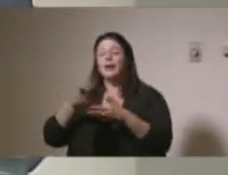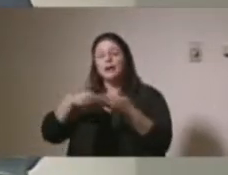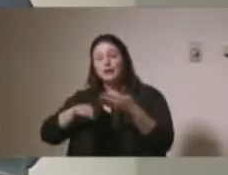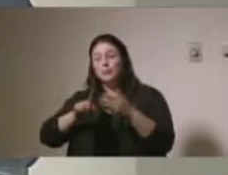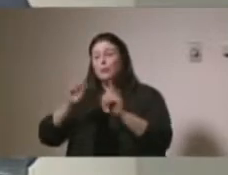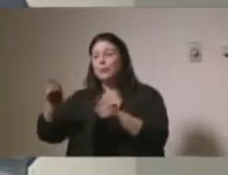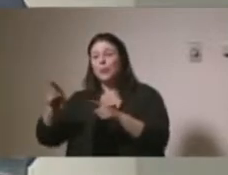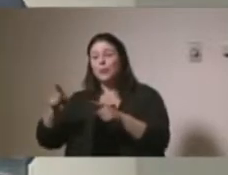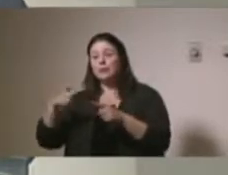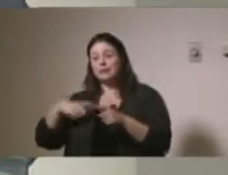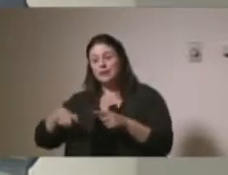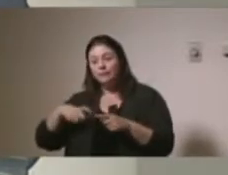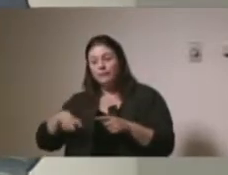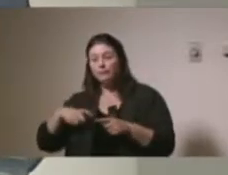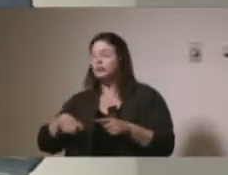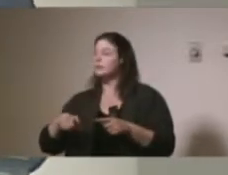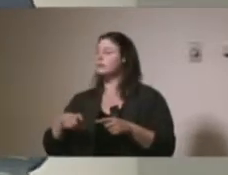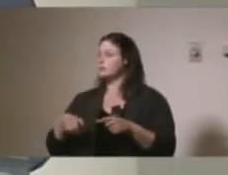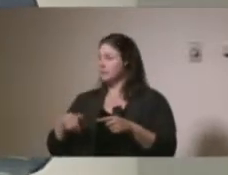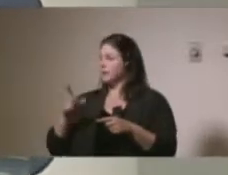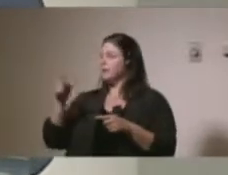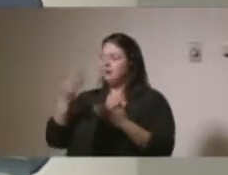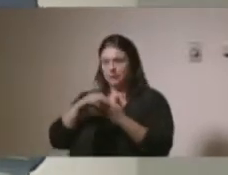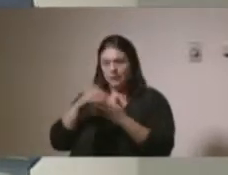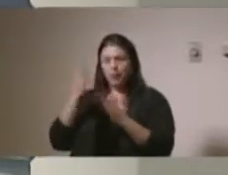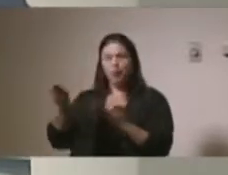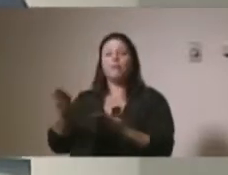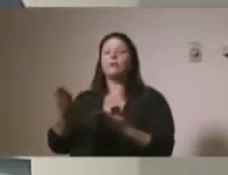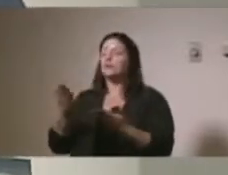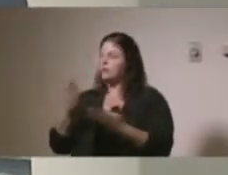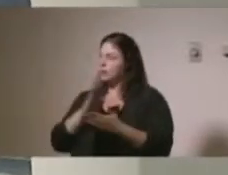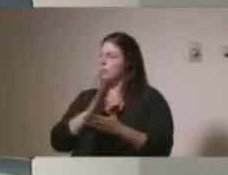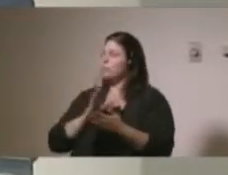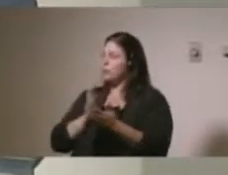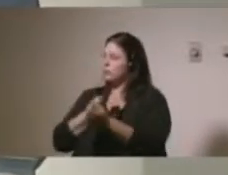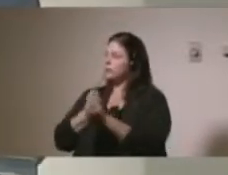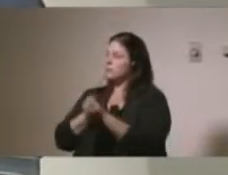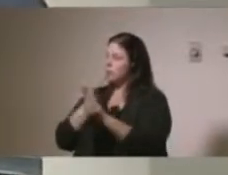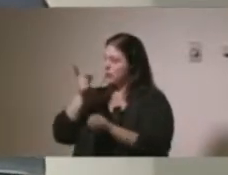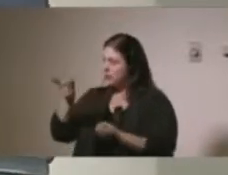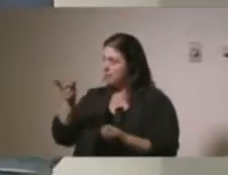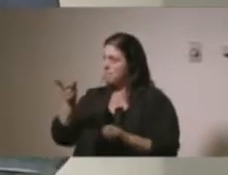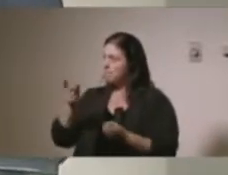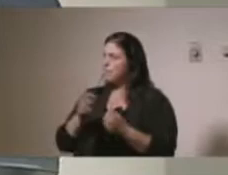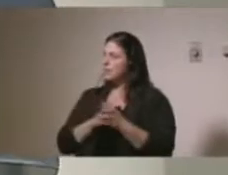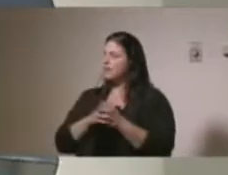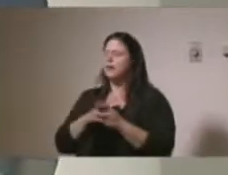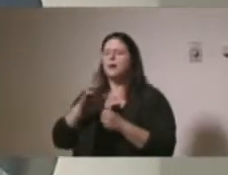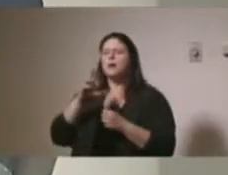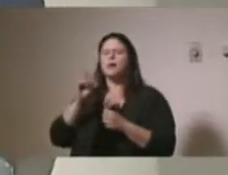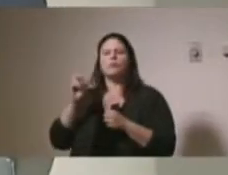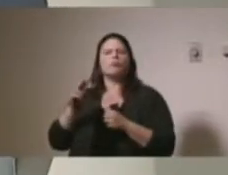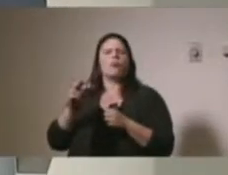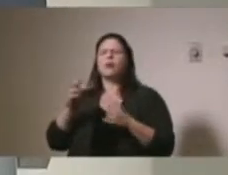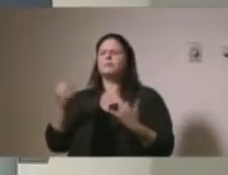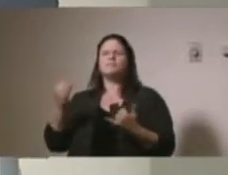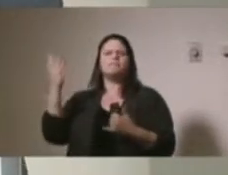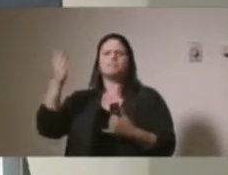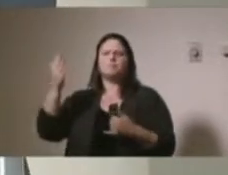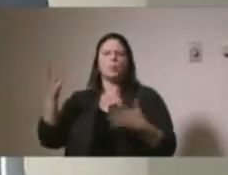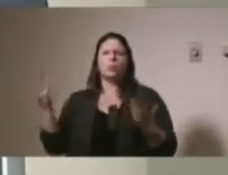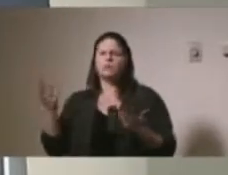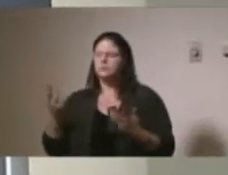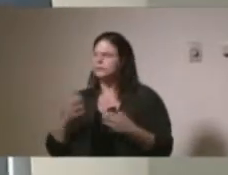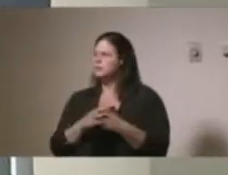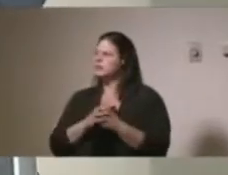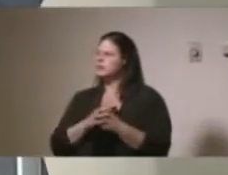he will reoffer, and the board supported him. And Ron will talk about something. What happened with